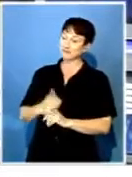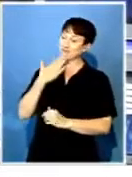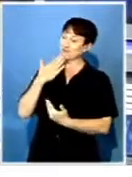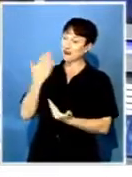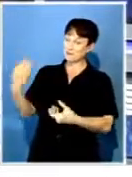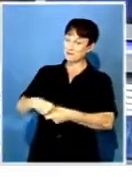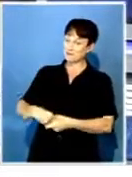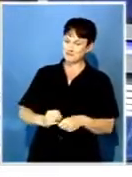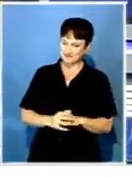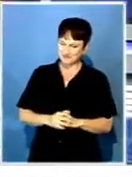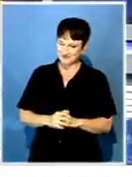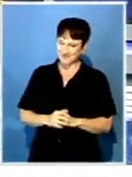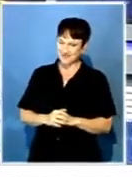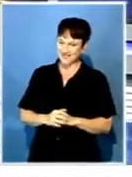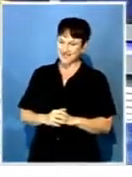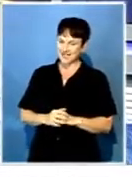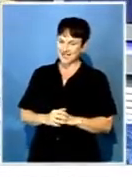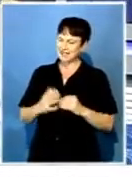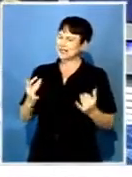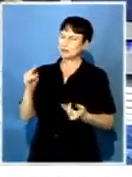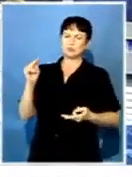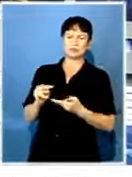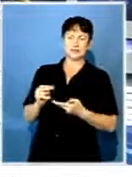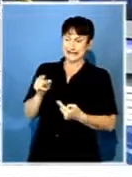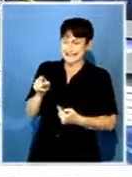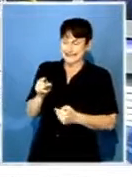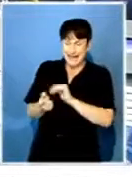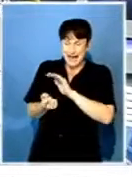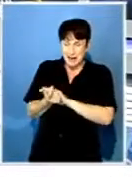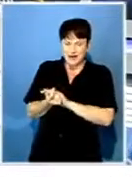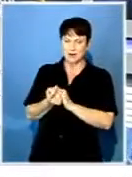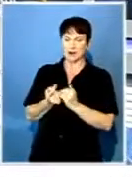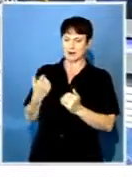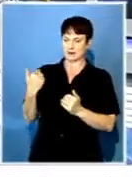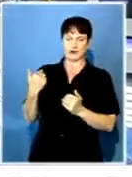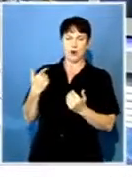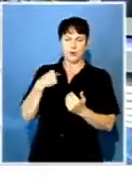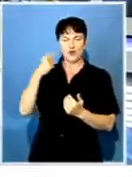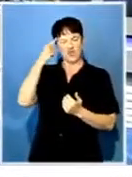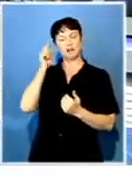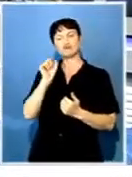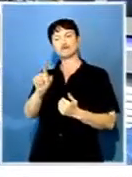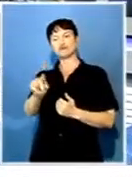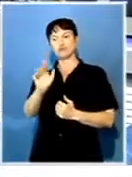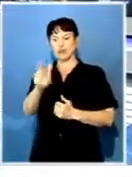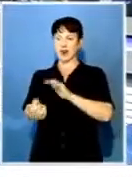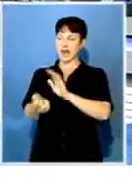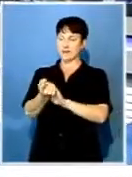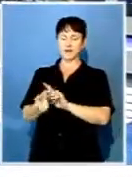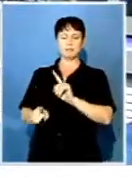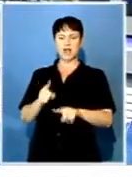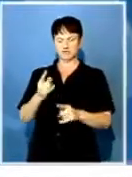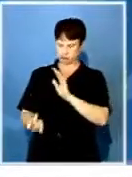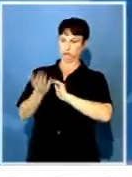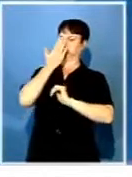Thank you for being with us. Sure. This happened just days after, even quicker than we expected. Hot on the heels